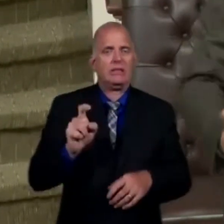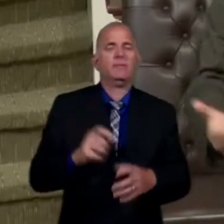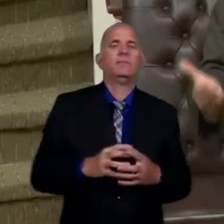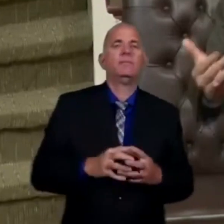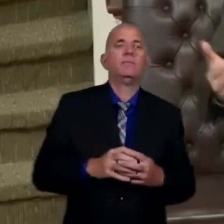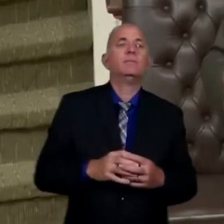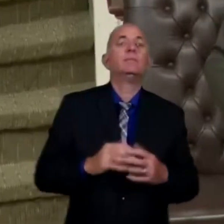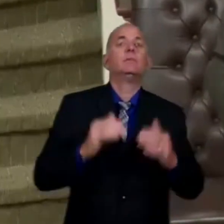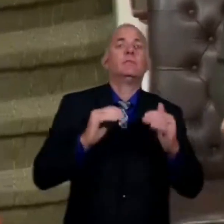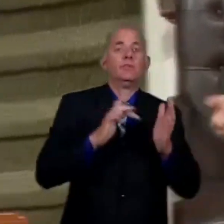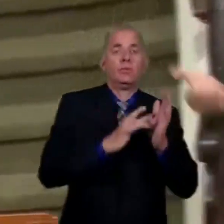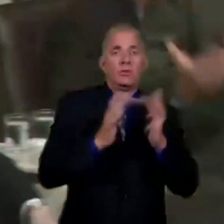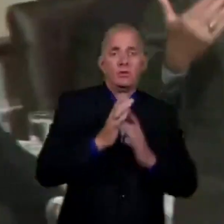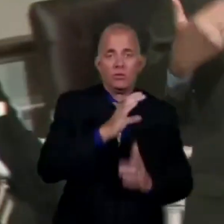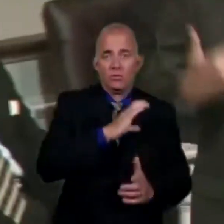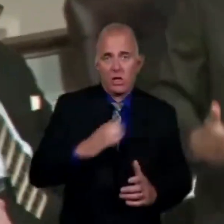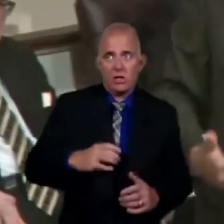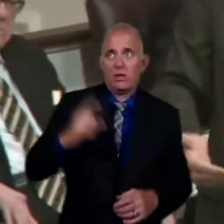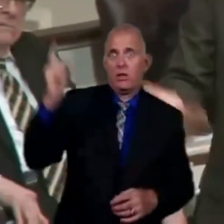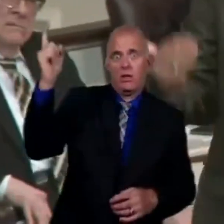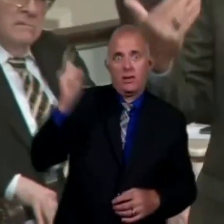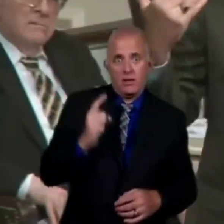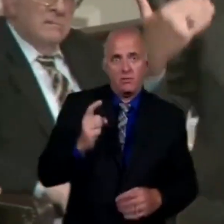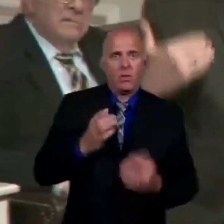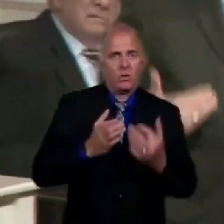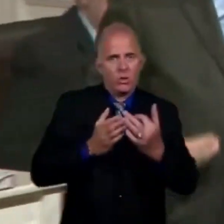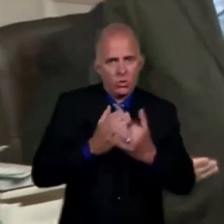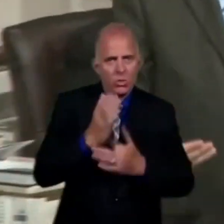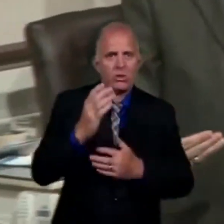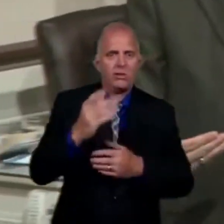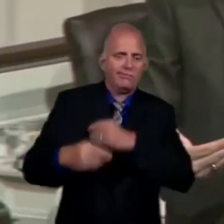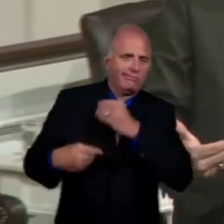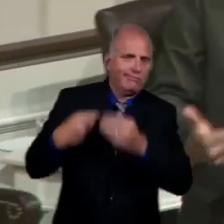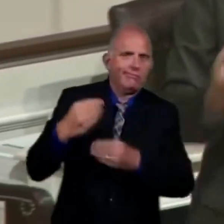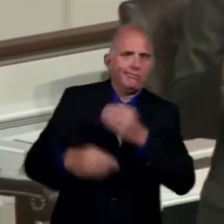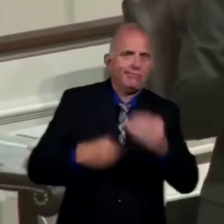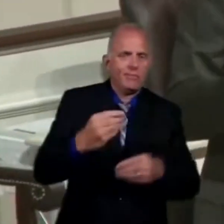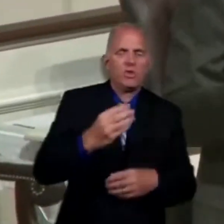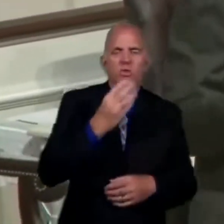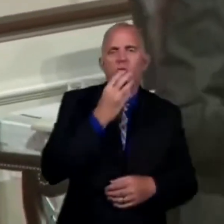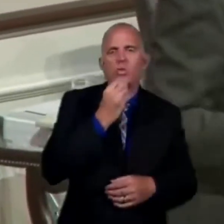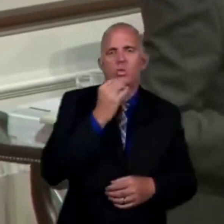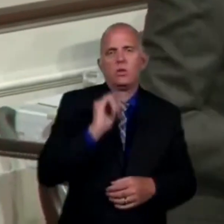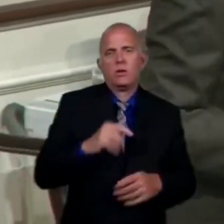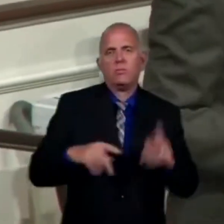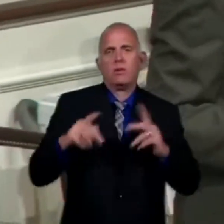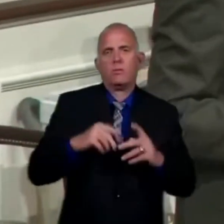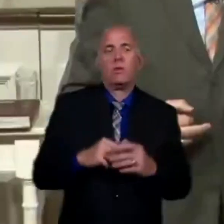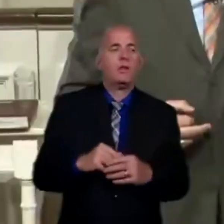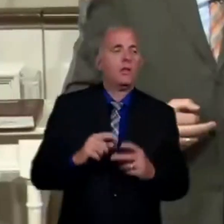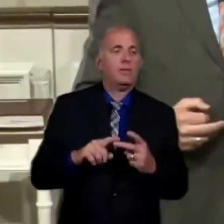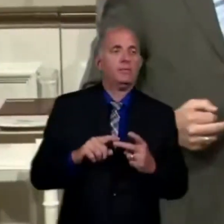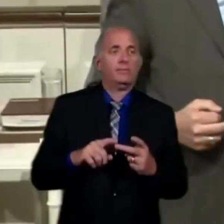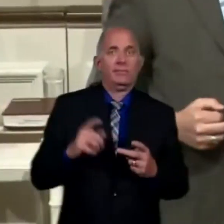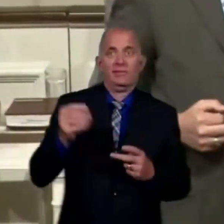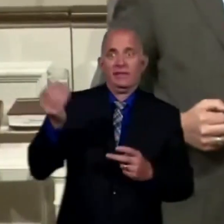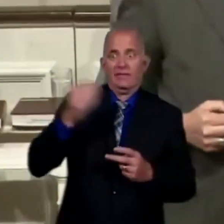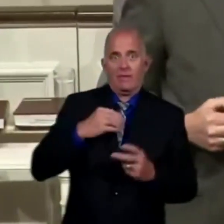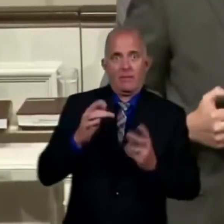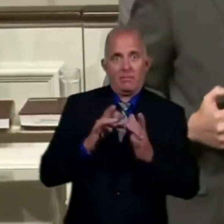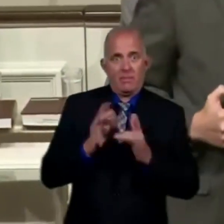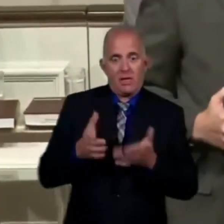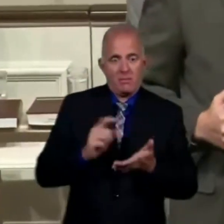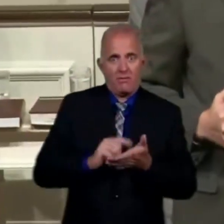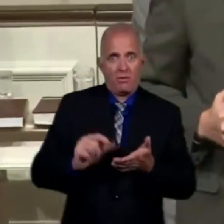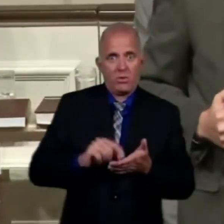Jesus Christ came through the lineage of the Jewish nation. Number two, He gave us our Scriptures. You got a